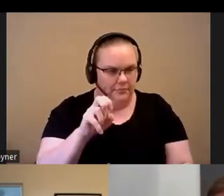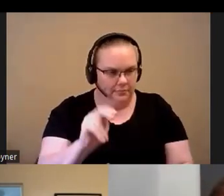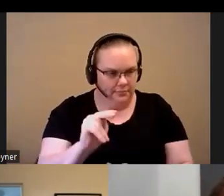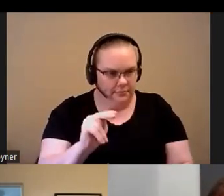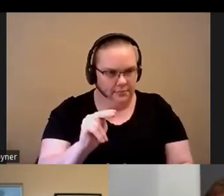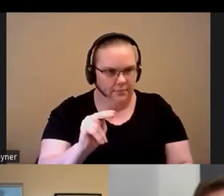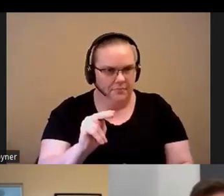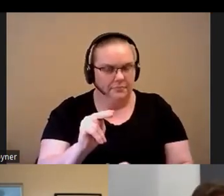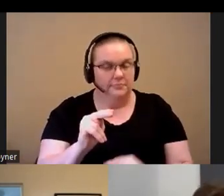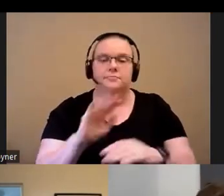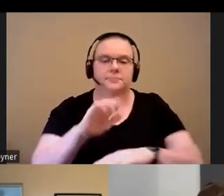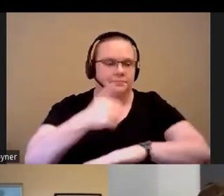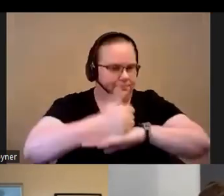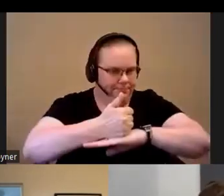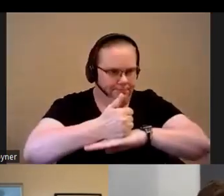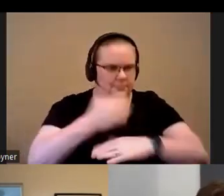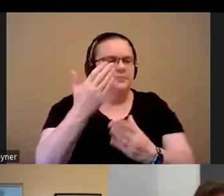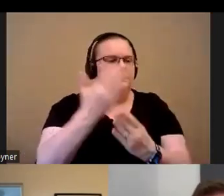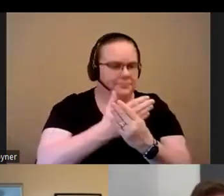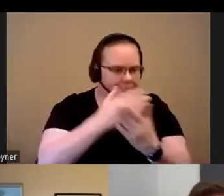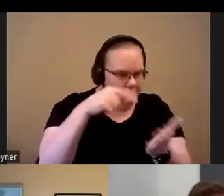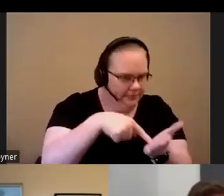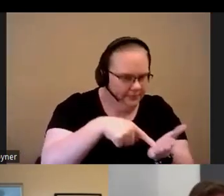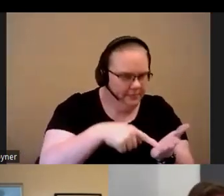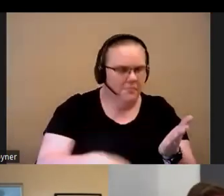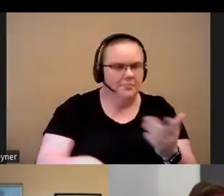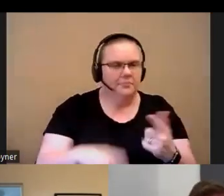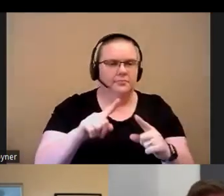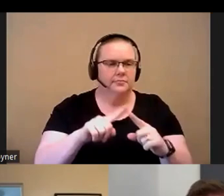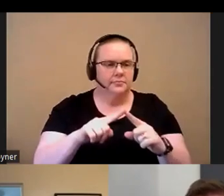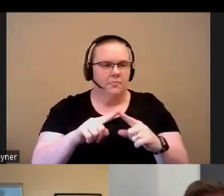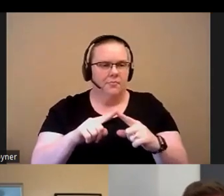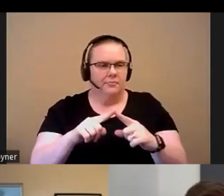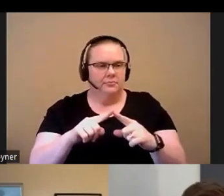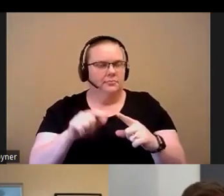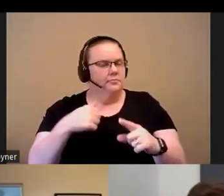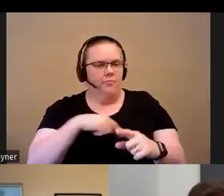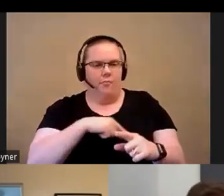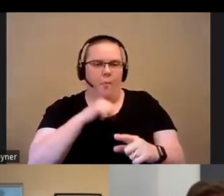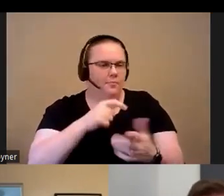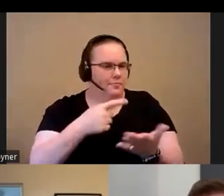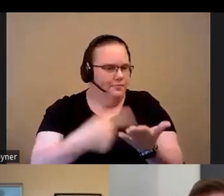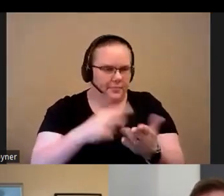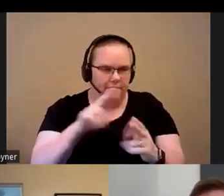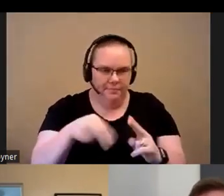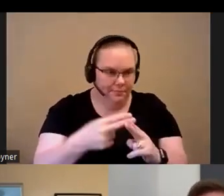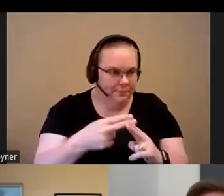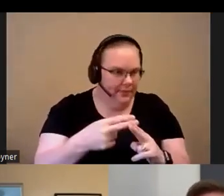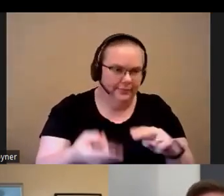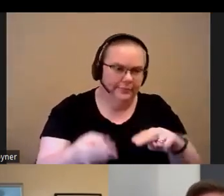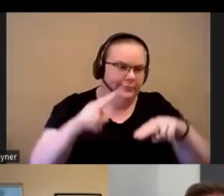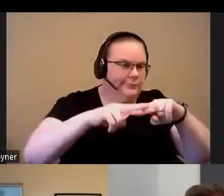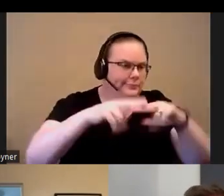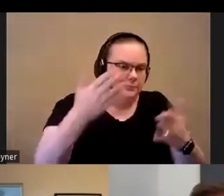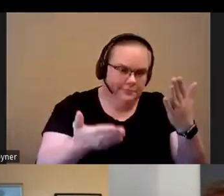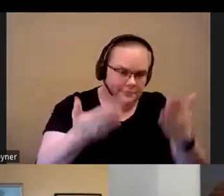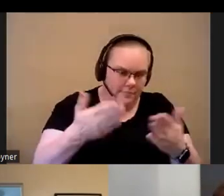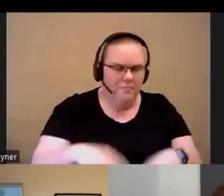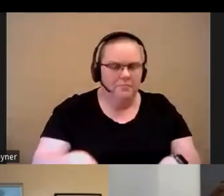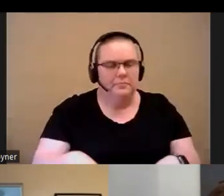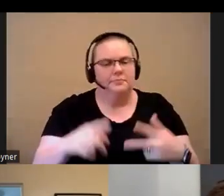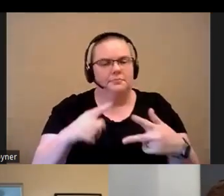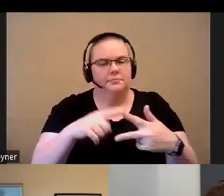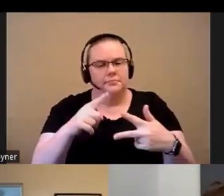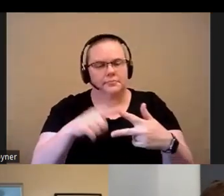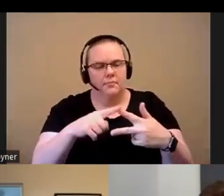there are fixed costs, the filing fee of the petition, and we haven't even talked about the notion that that might go up. Filing fee